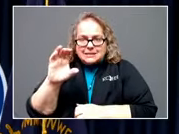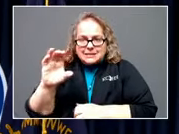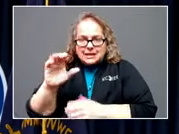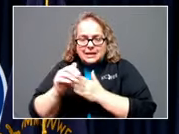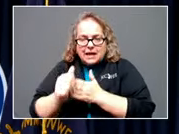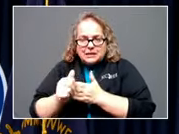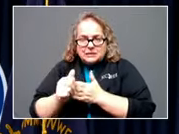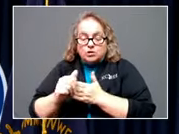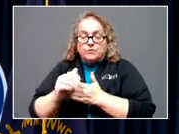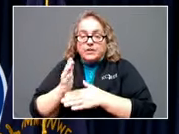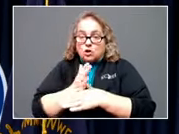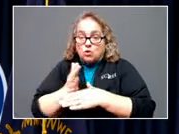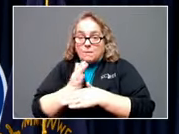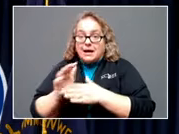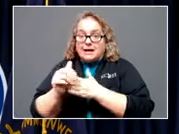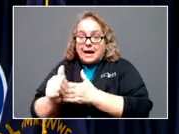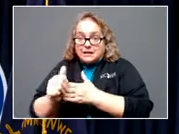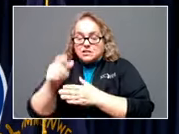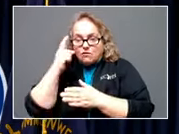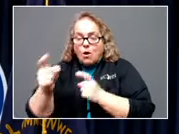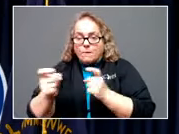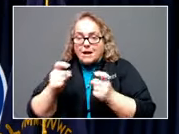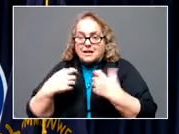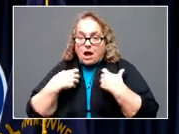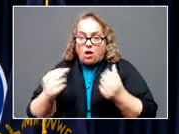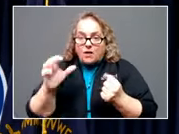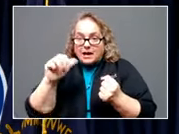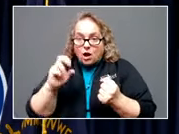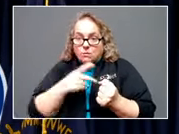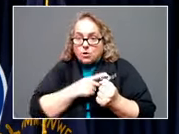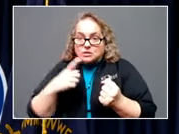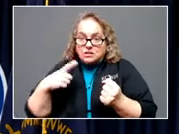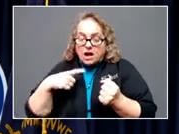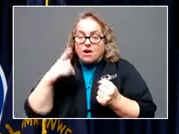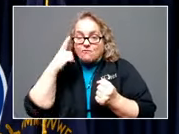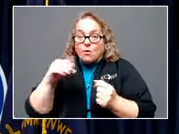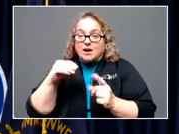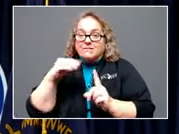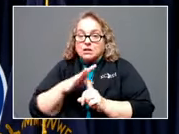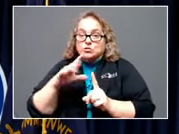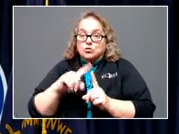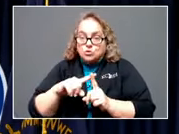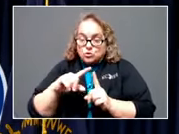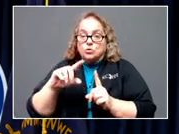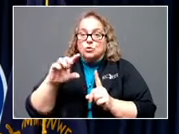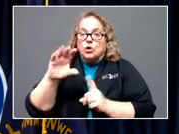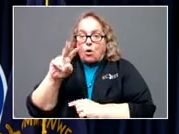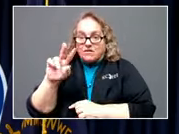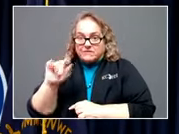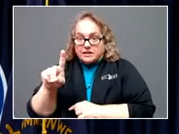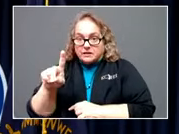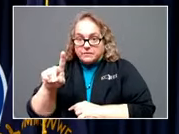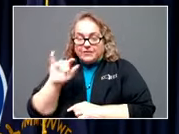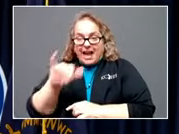Managing Healthcare Personnel with Infection or Exposure to SARS-CoV-2. This was released just before Christmas,